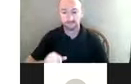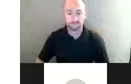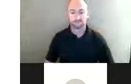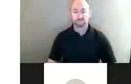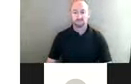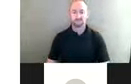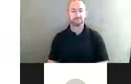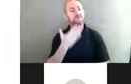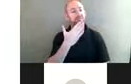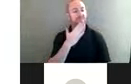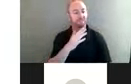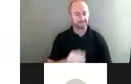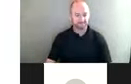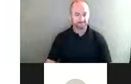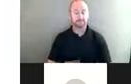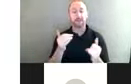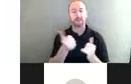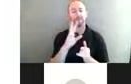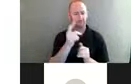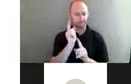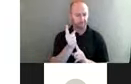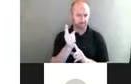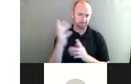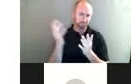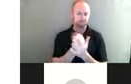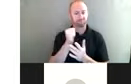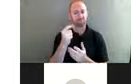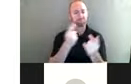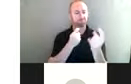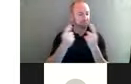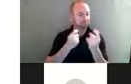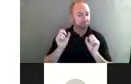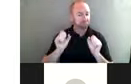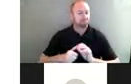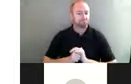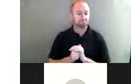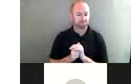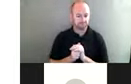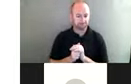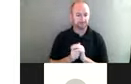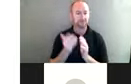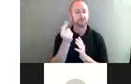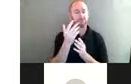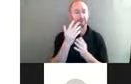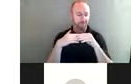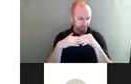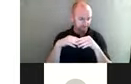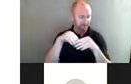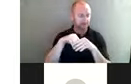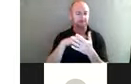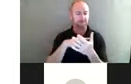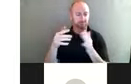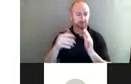Thank you, Ken. We have a couple minutes. We can fit in some questions. We have a little bit of flexibility built into the